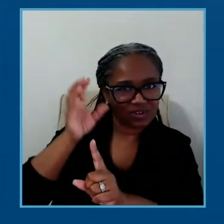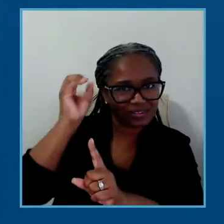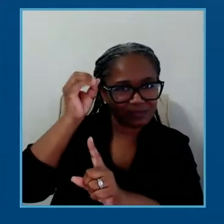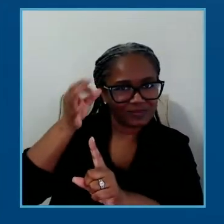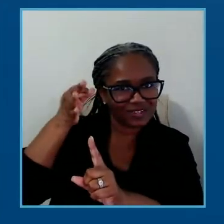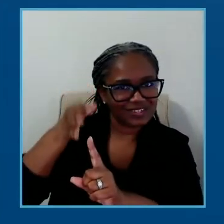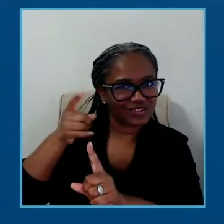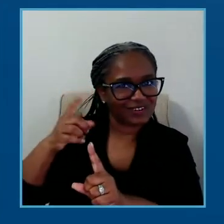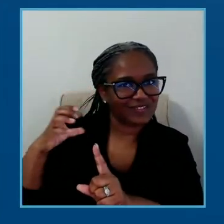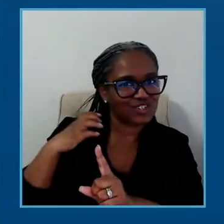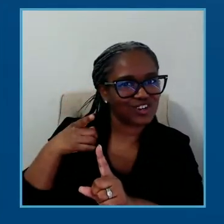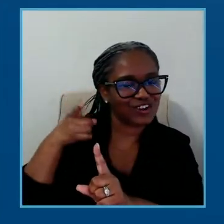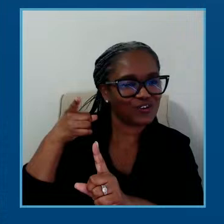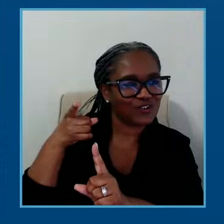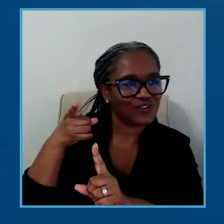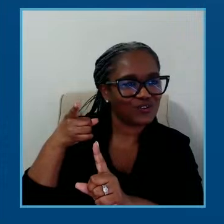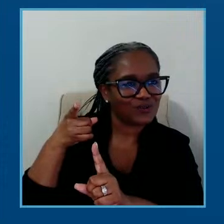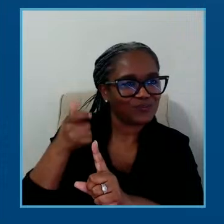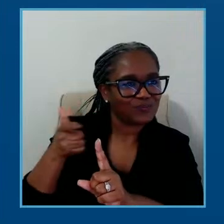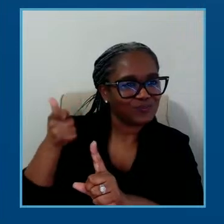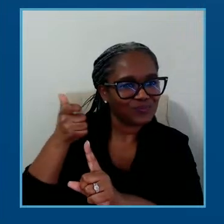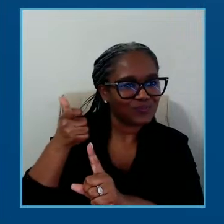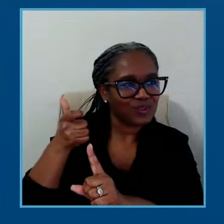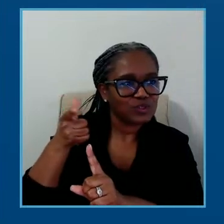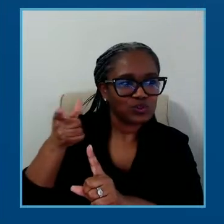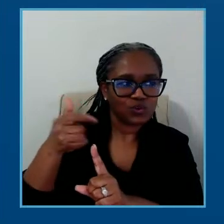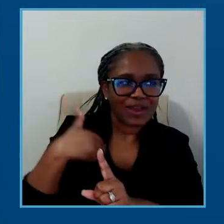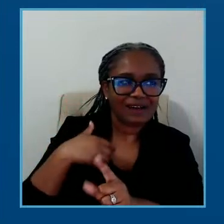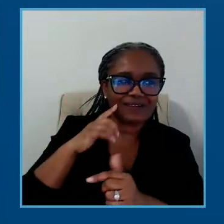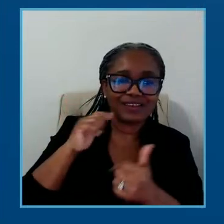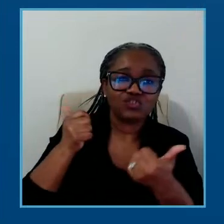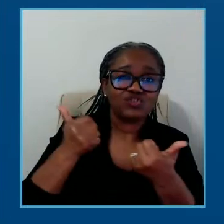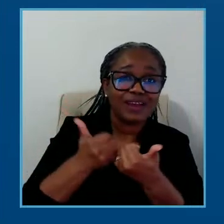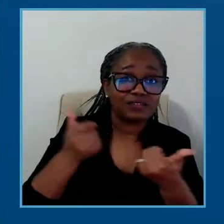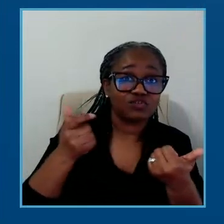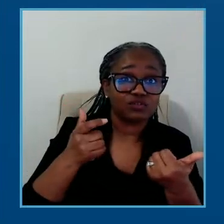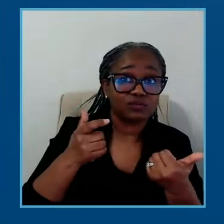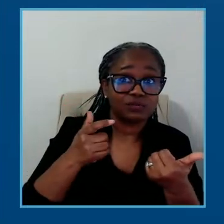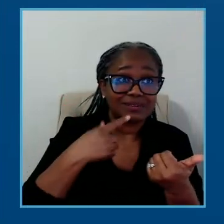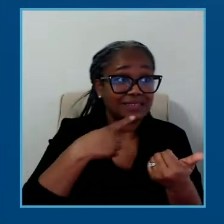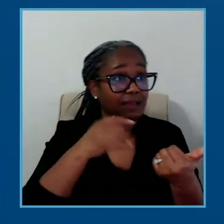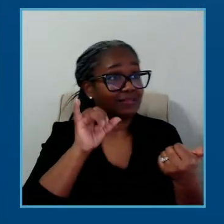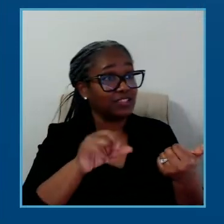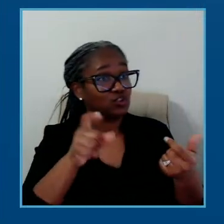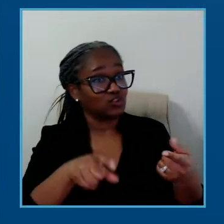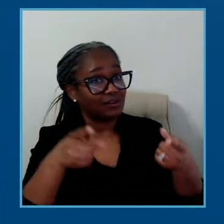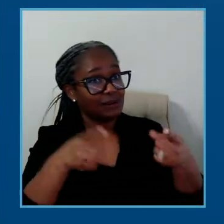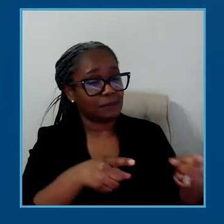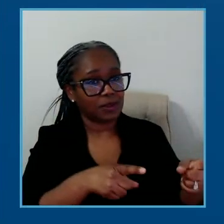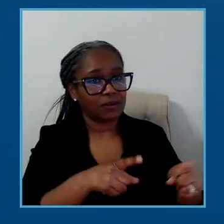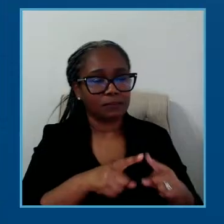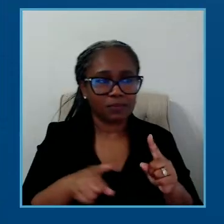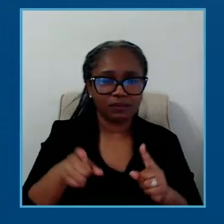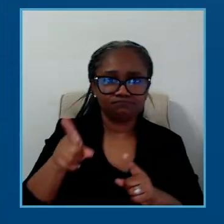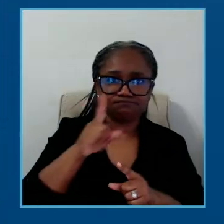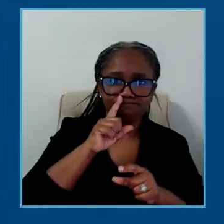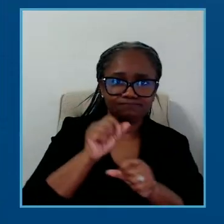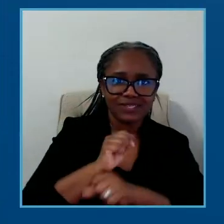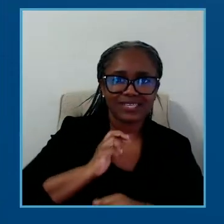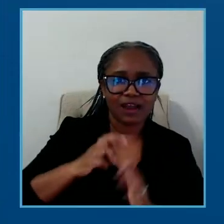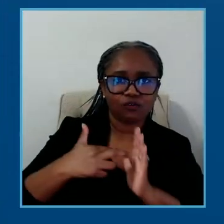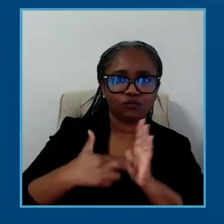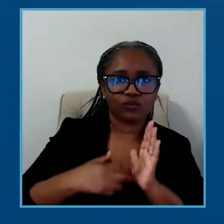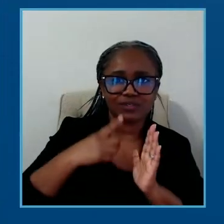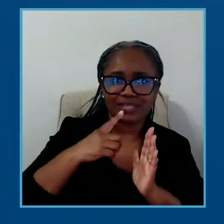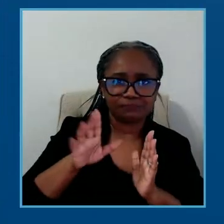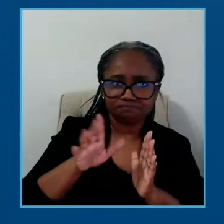something, but our own rules explicitly say that that's not required, that the DNC chair actually has the choice